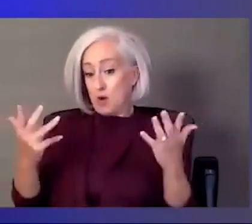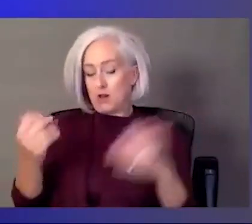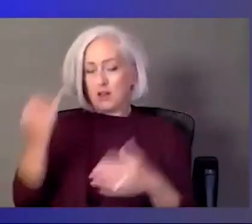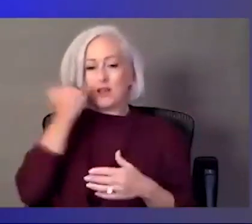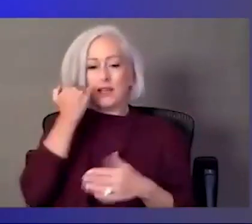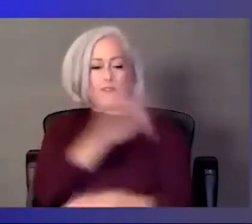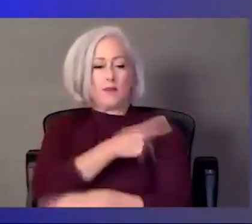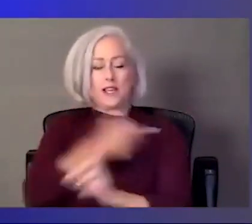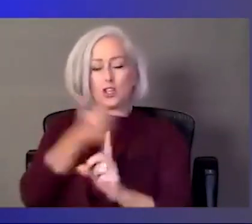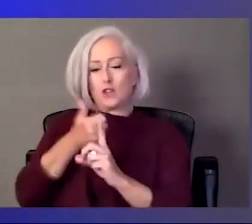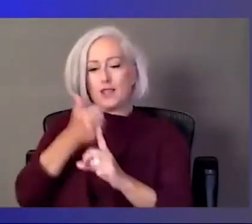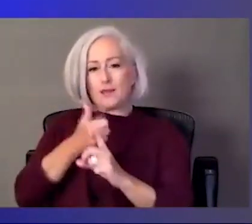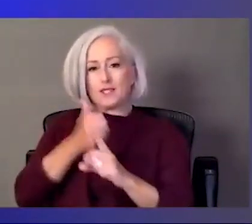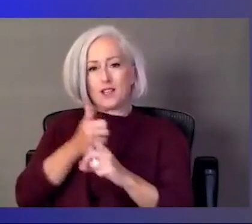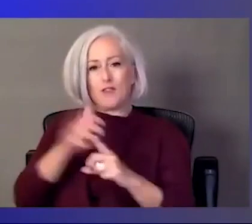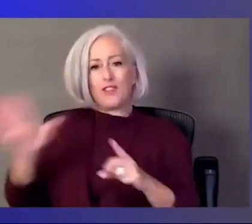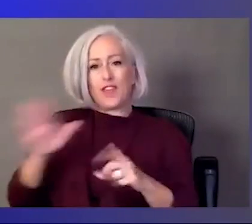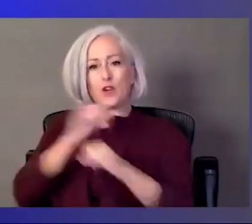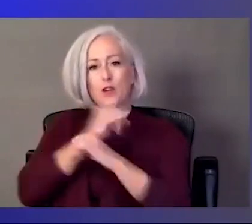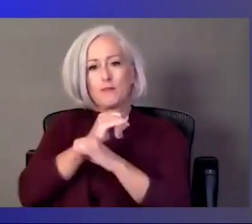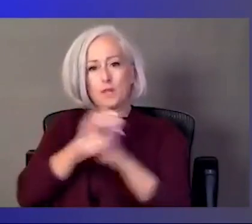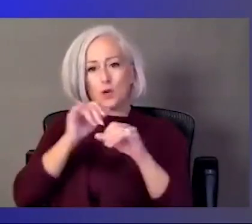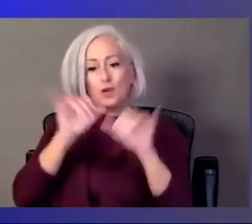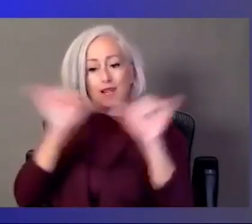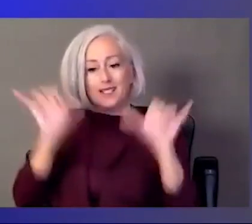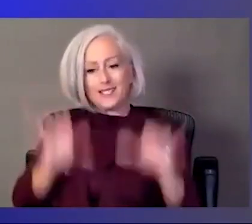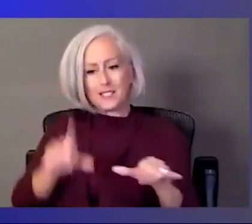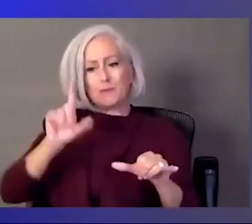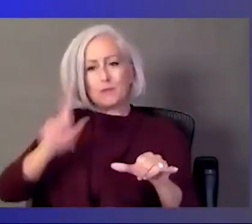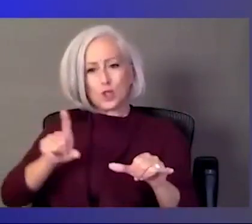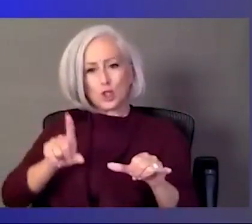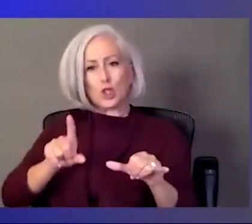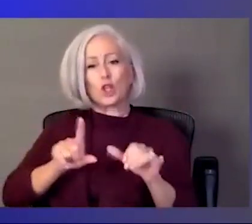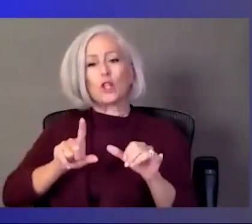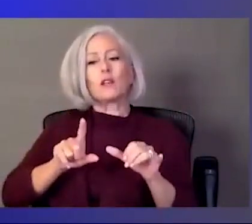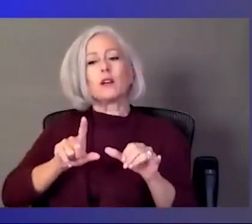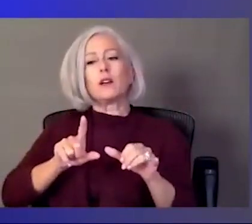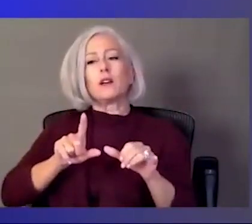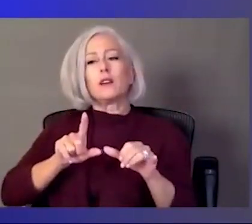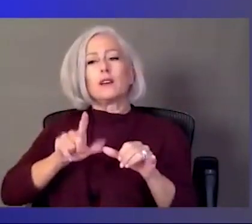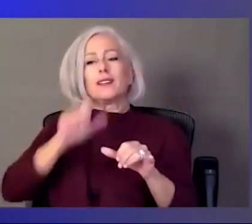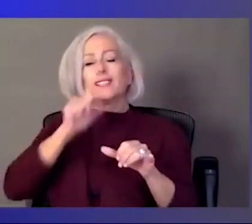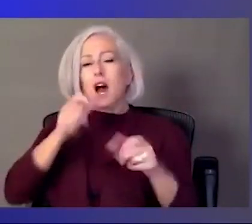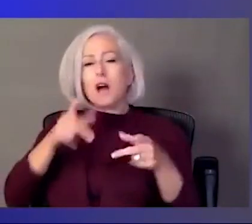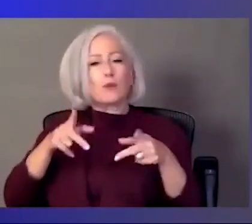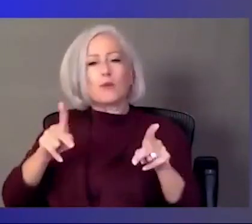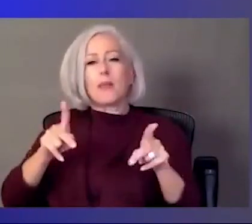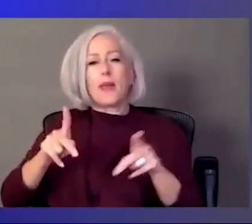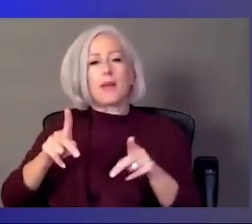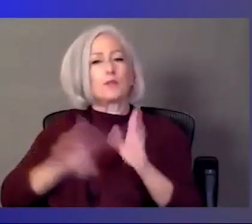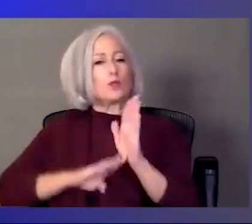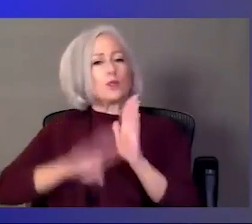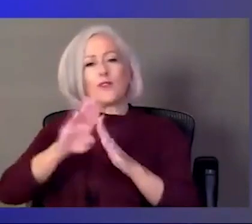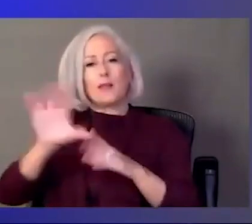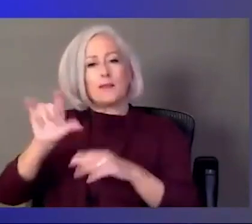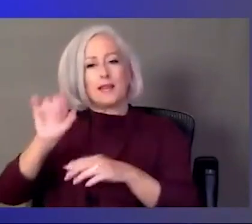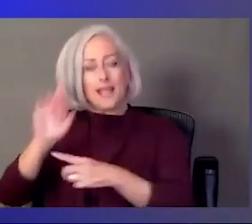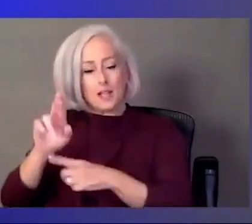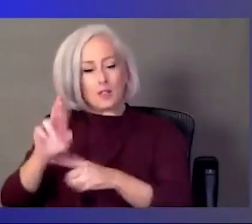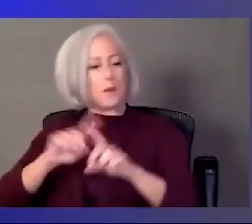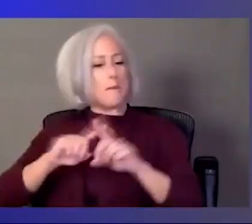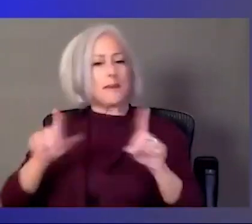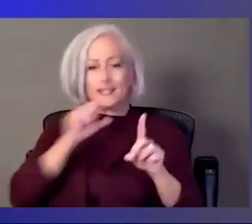prevent them from developing cancers in the first place, but it lets them down. Cells called T cells, part of the immune system as well. They not only fight infection,